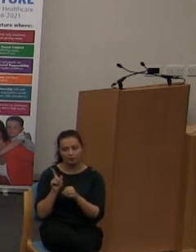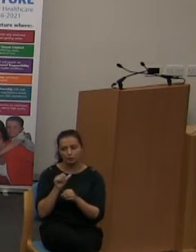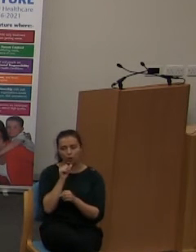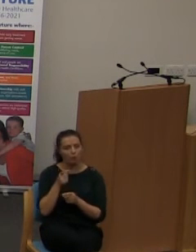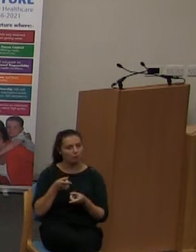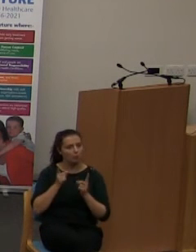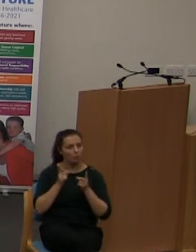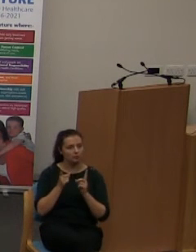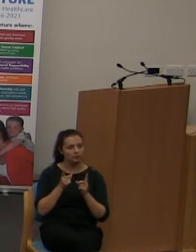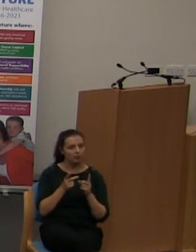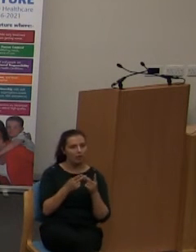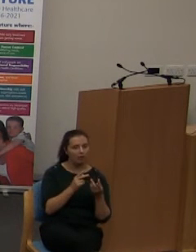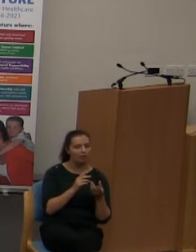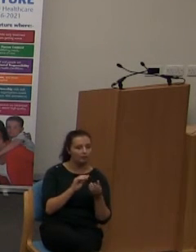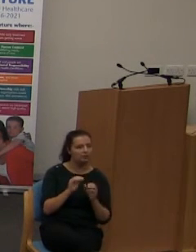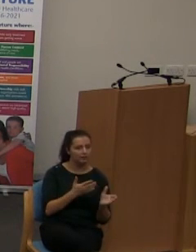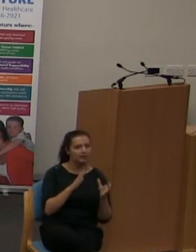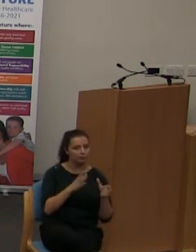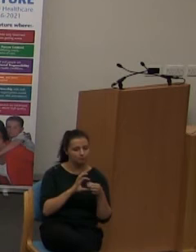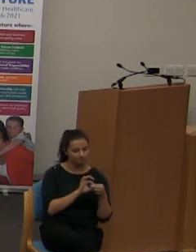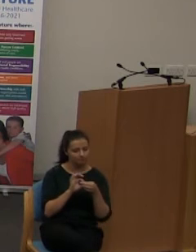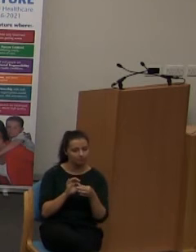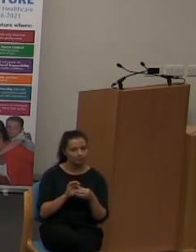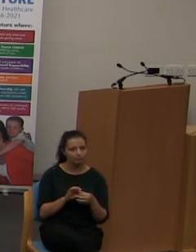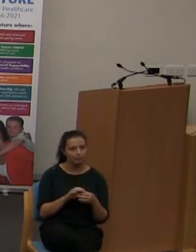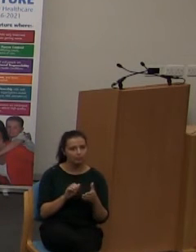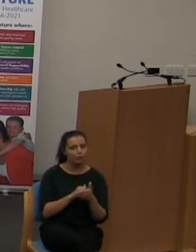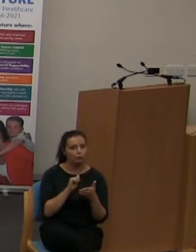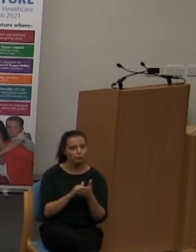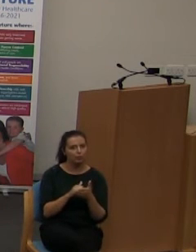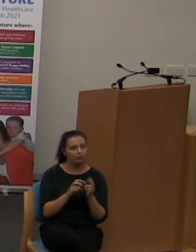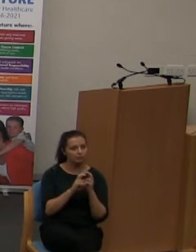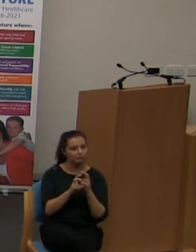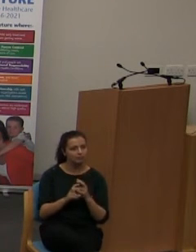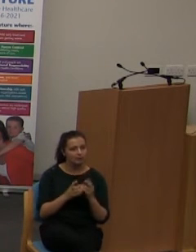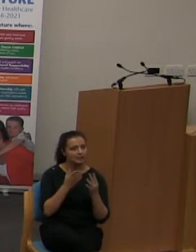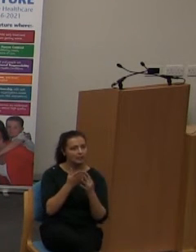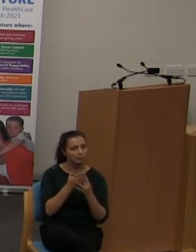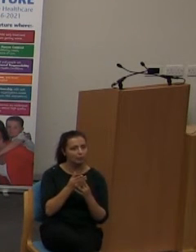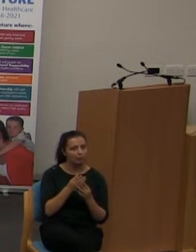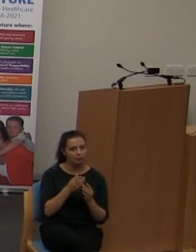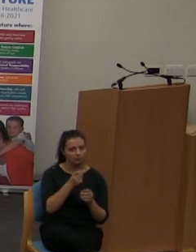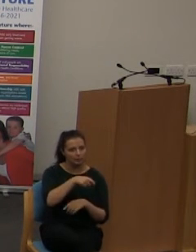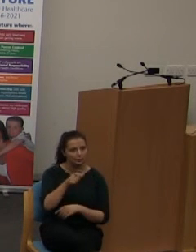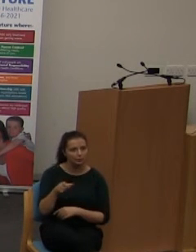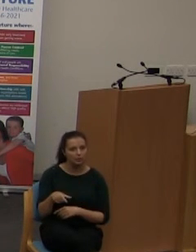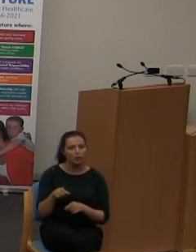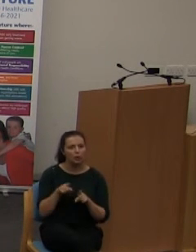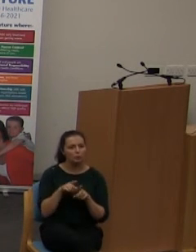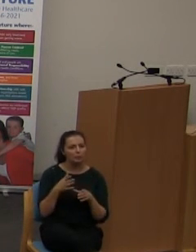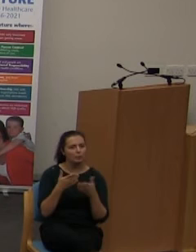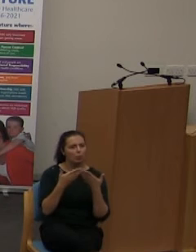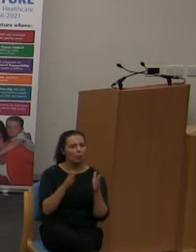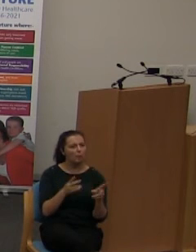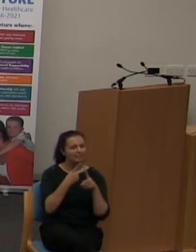to make sure that services are accessible to patients and their families. So that's what we're doing just now. We've also done things like open visiting to make